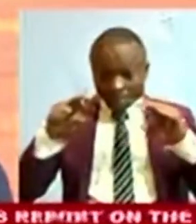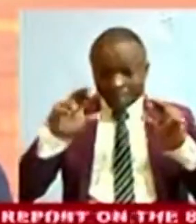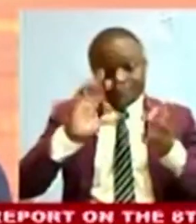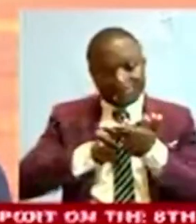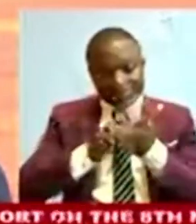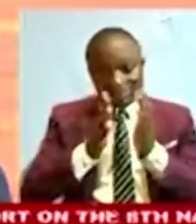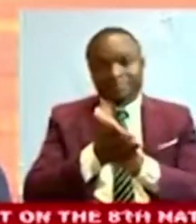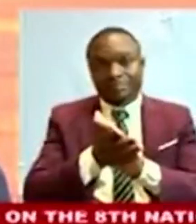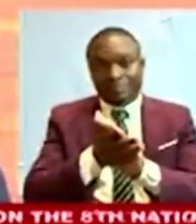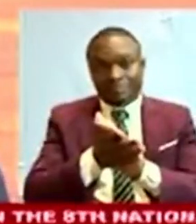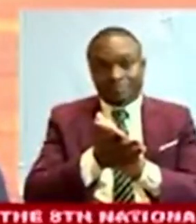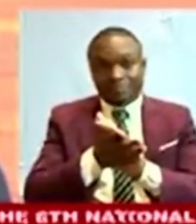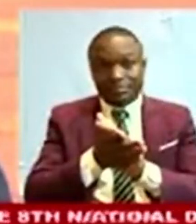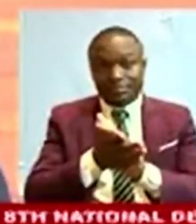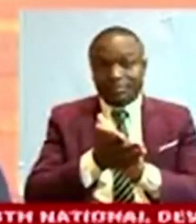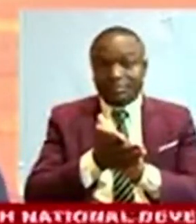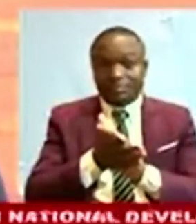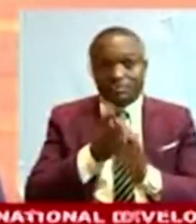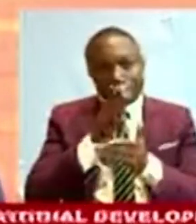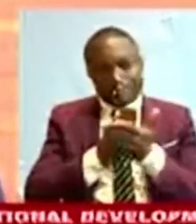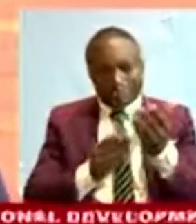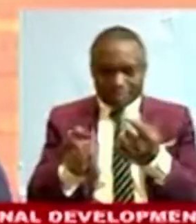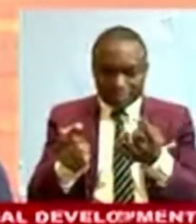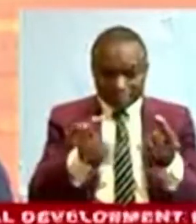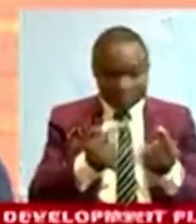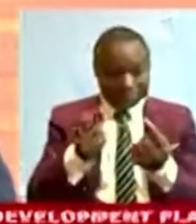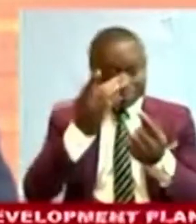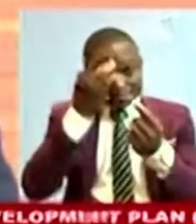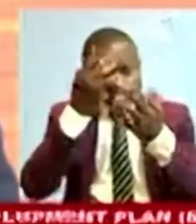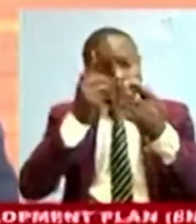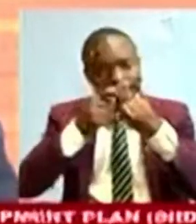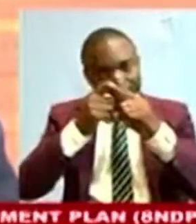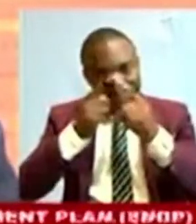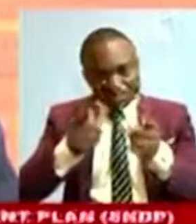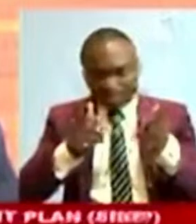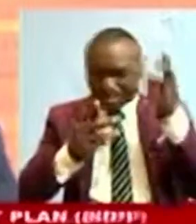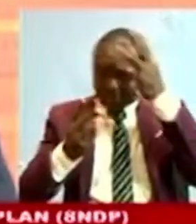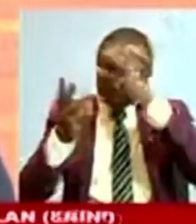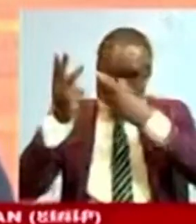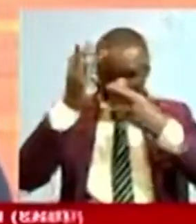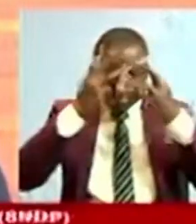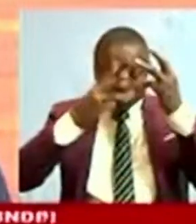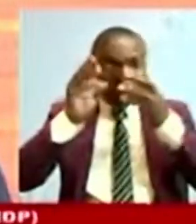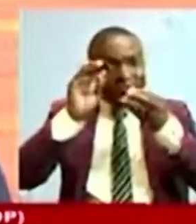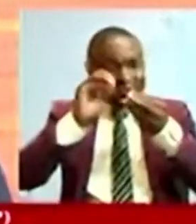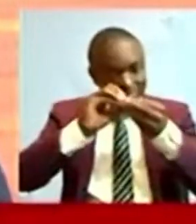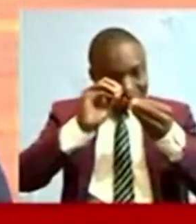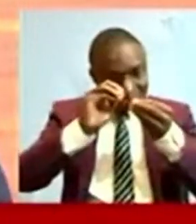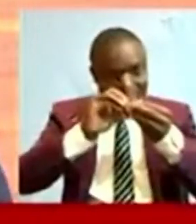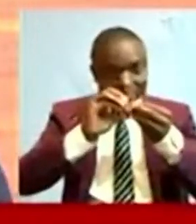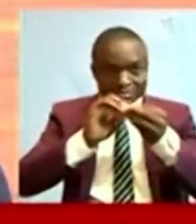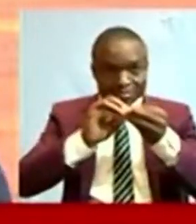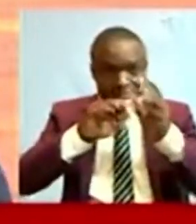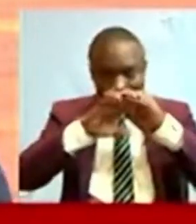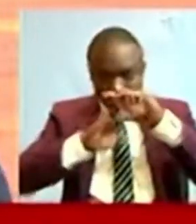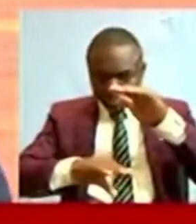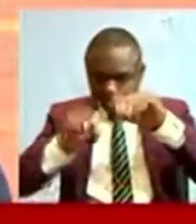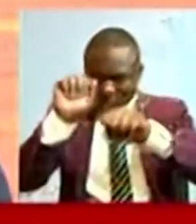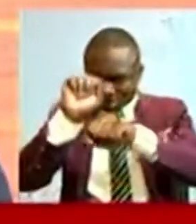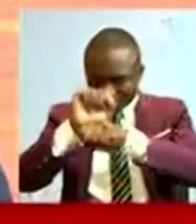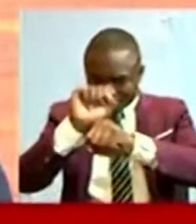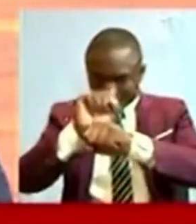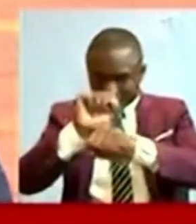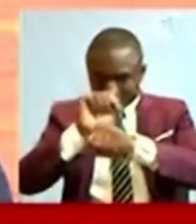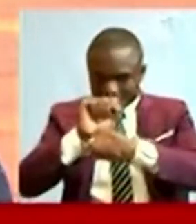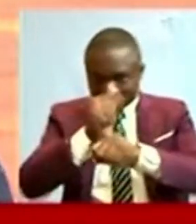Very good in some instances, so it's expected. But I'm very concerned on the underperformance, particularly in